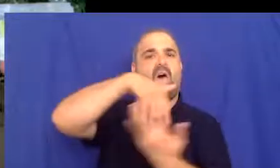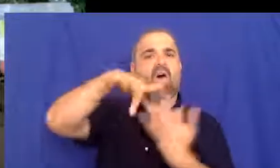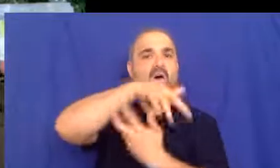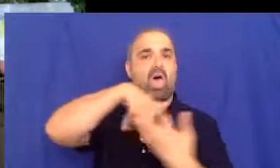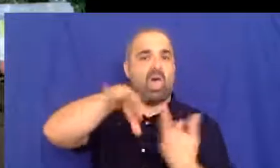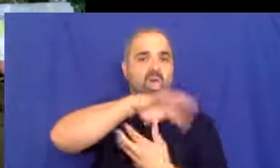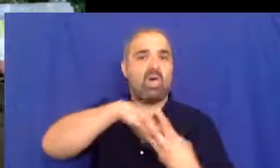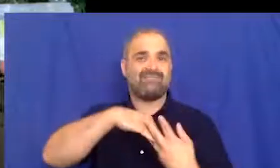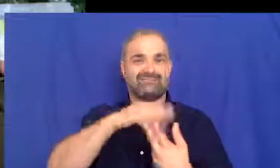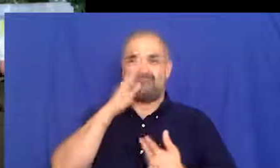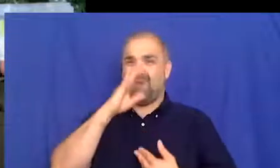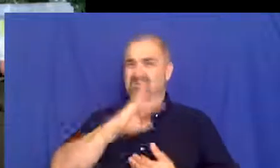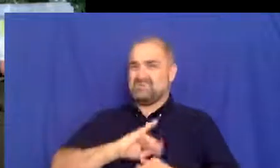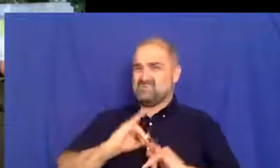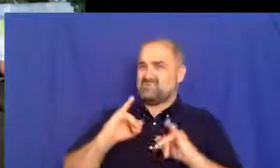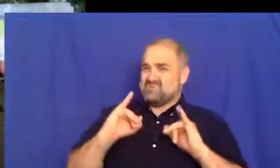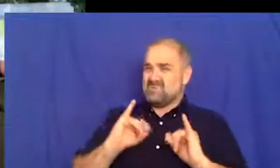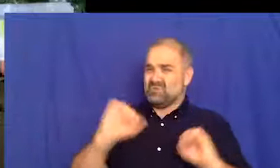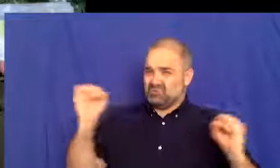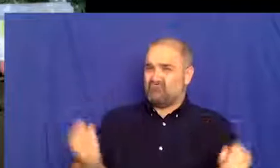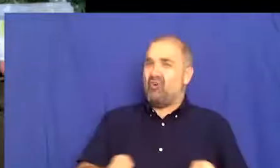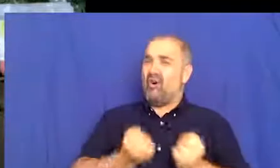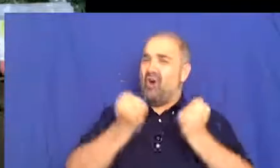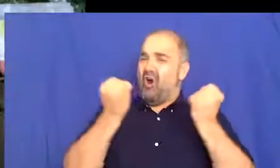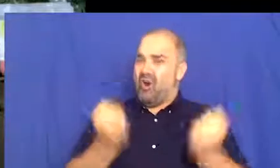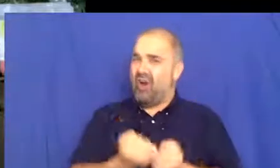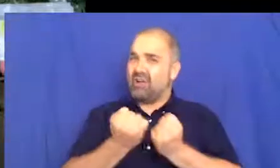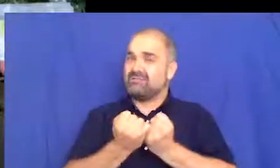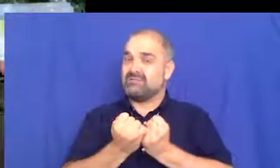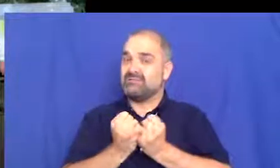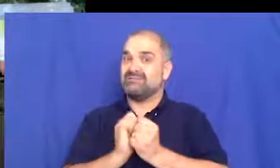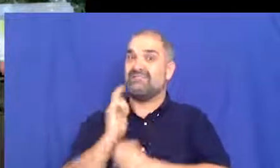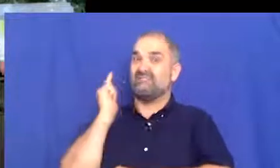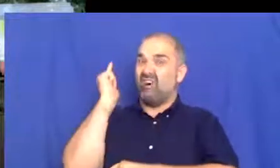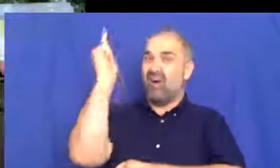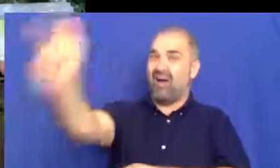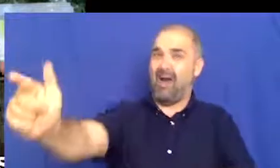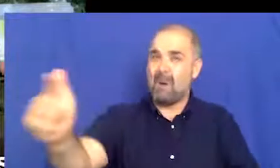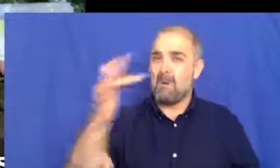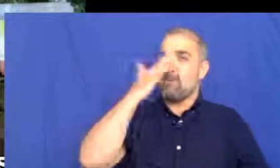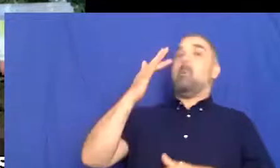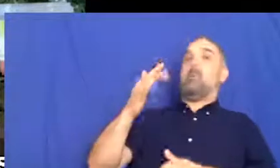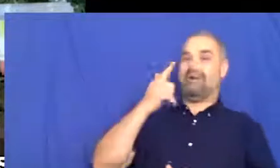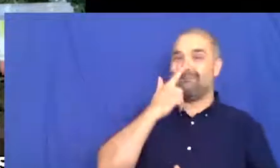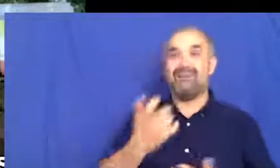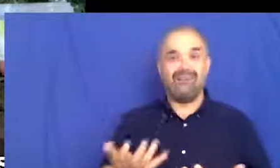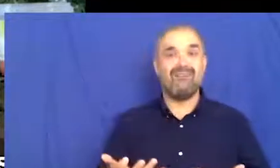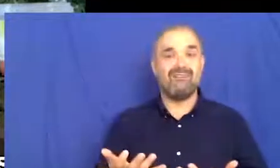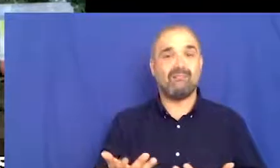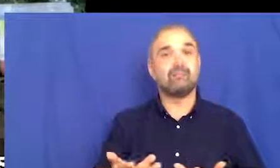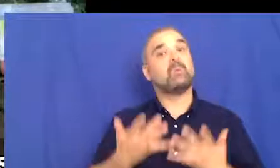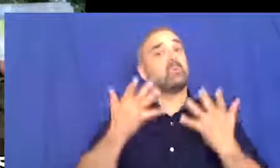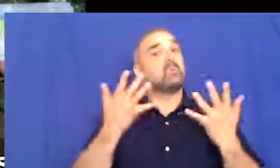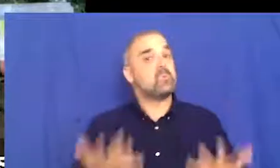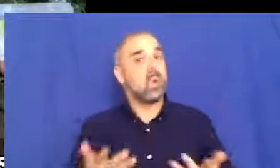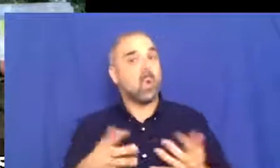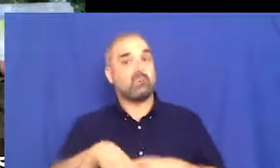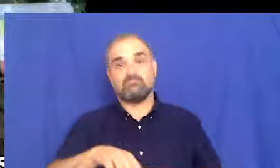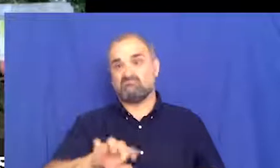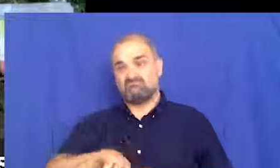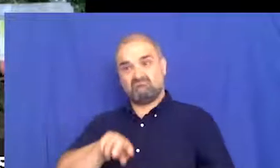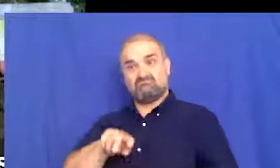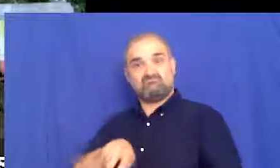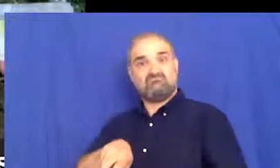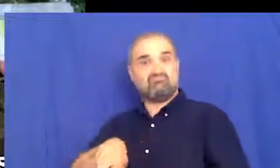in one, and it really does smell. It's very, very pungent. You can smell it from quite a way away. So what in essence they